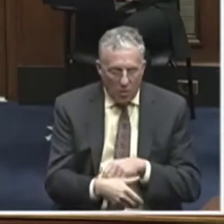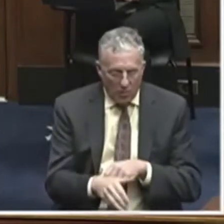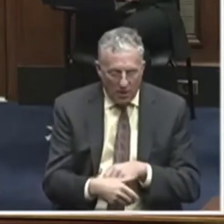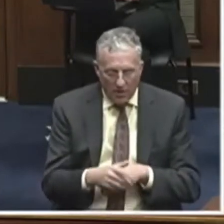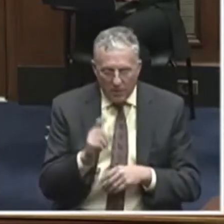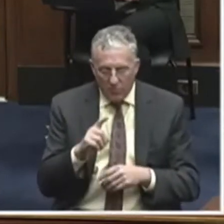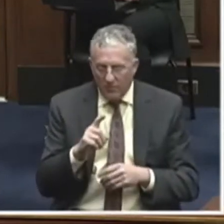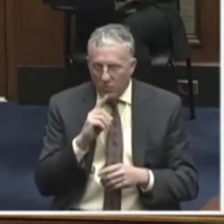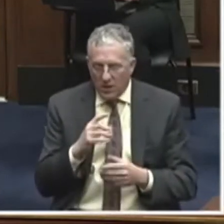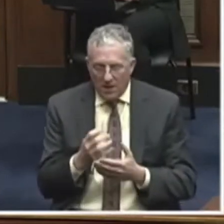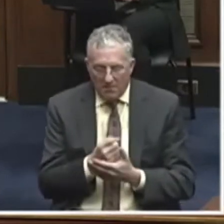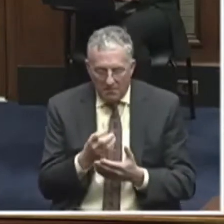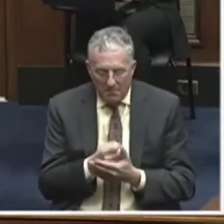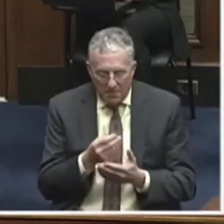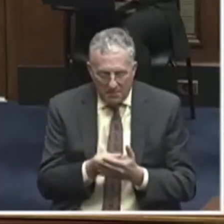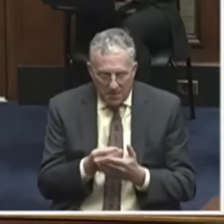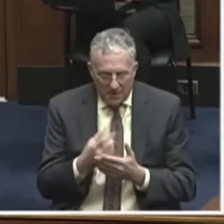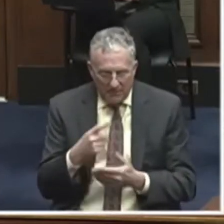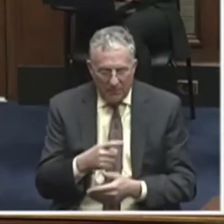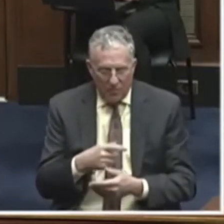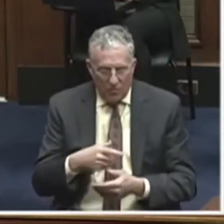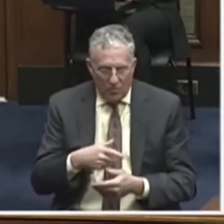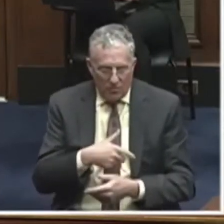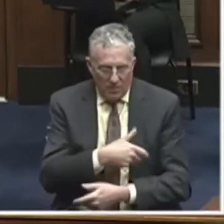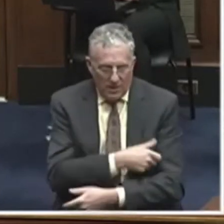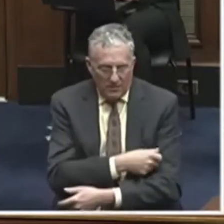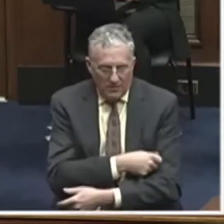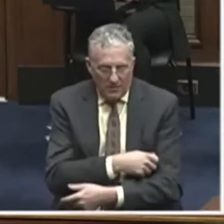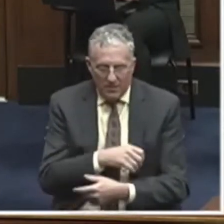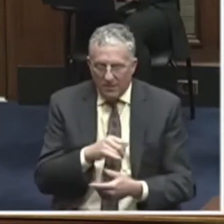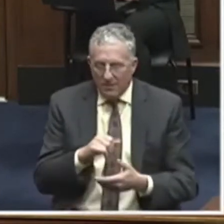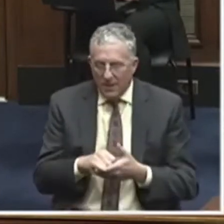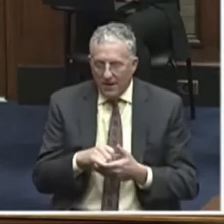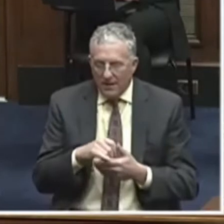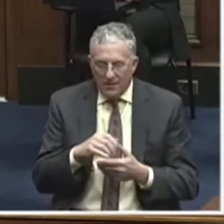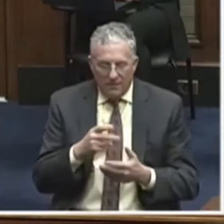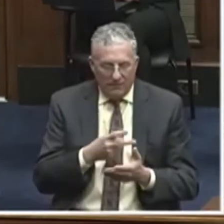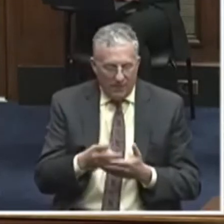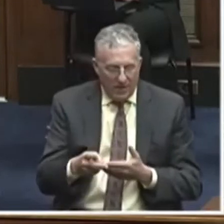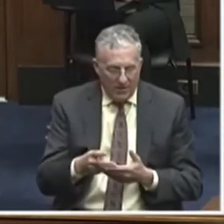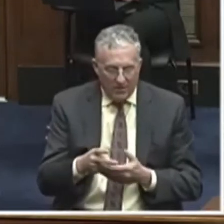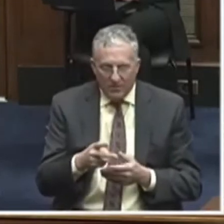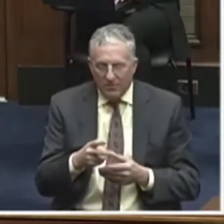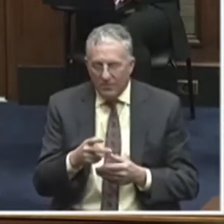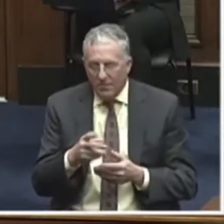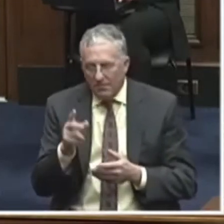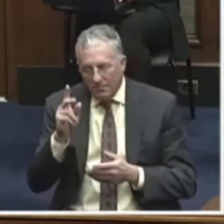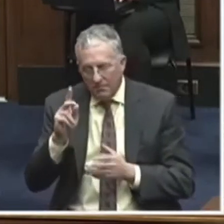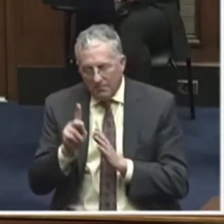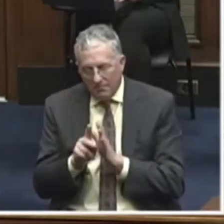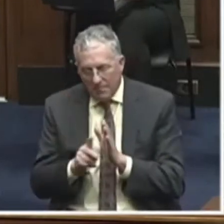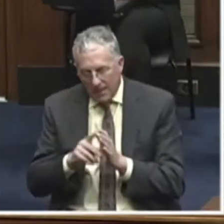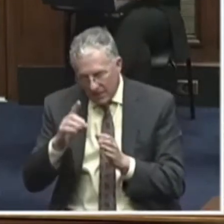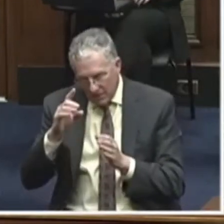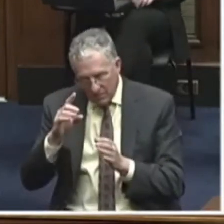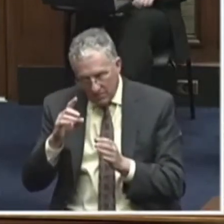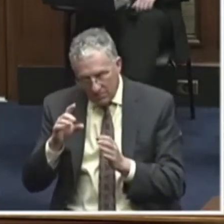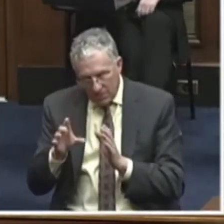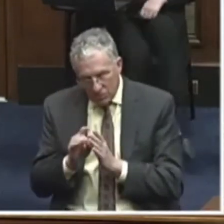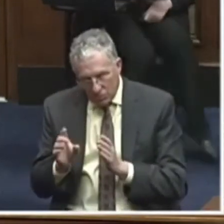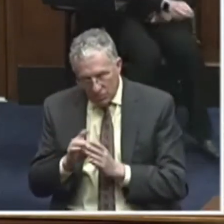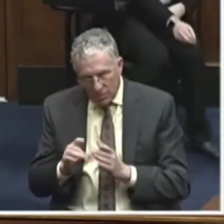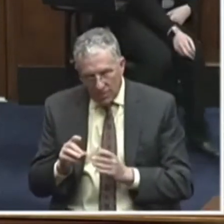healthcare justice. These are moral failures and policy choices, violent ones. In fact, Coretta Scott King reminded us that,